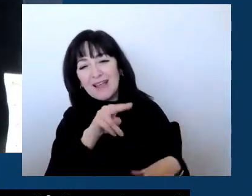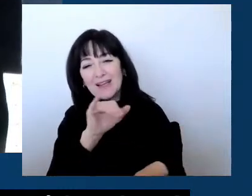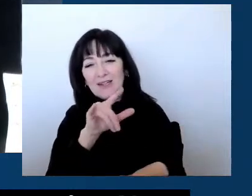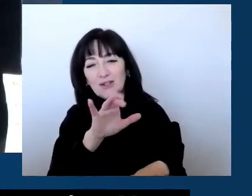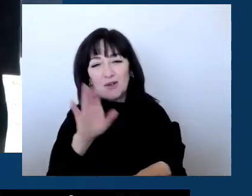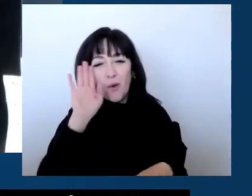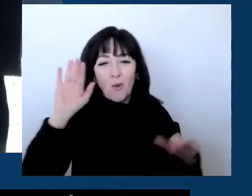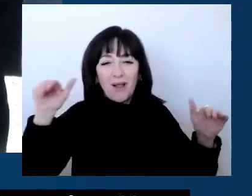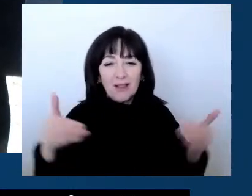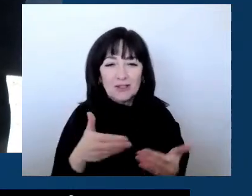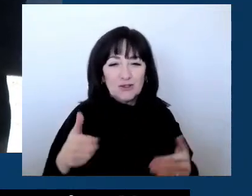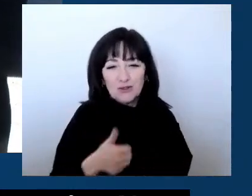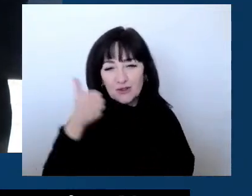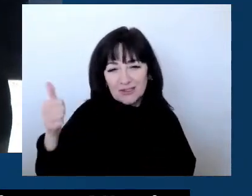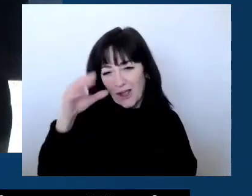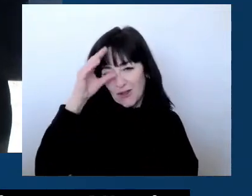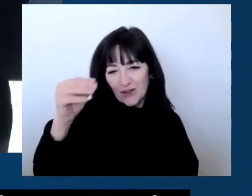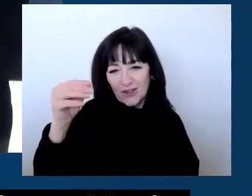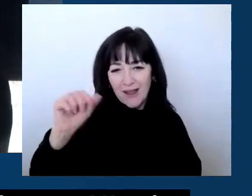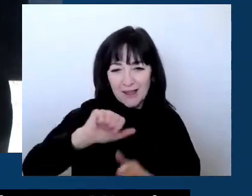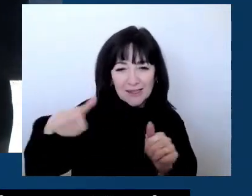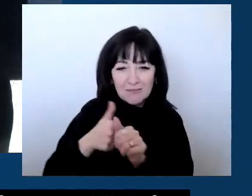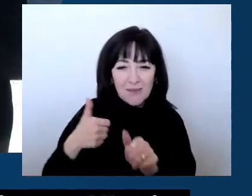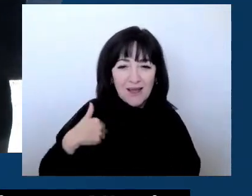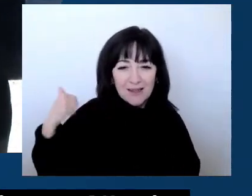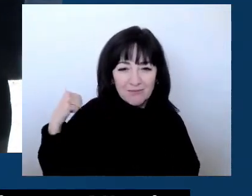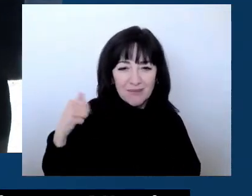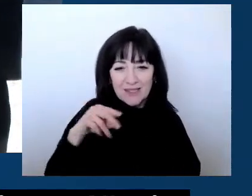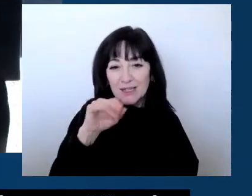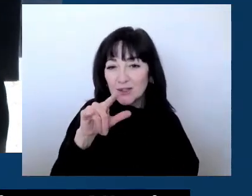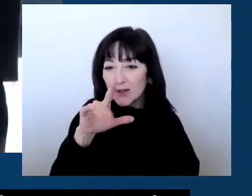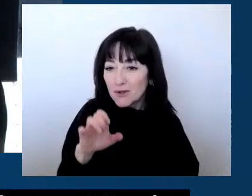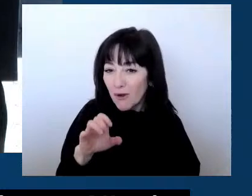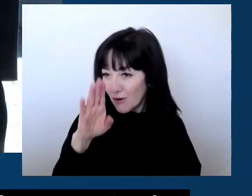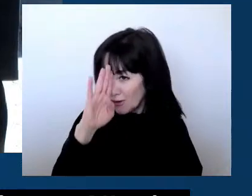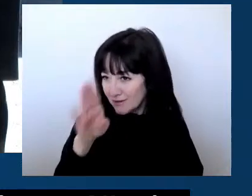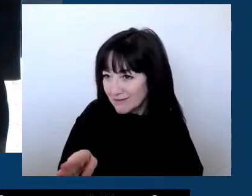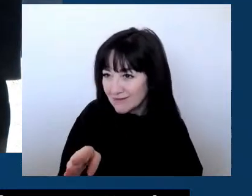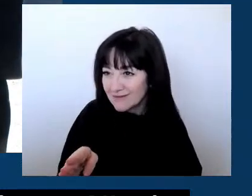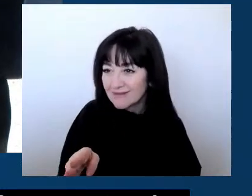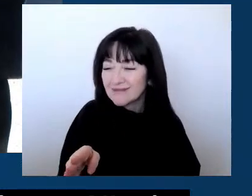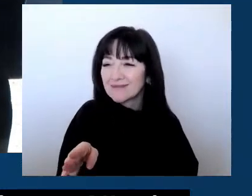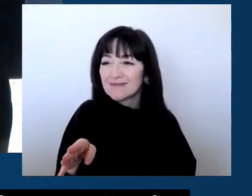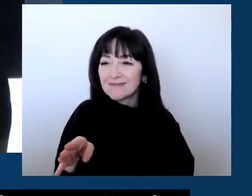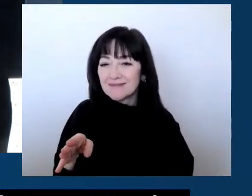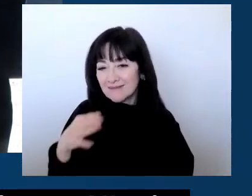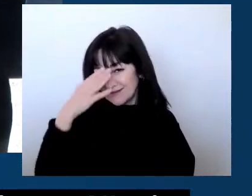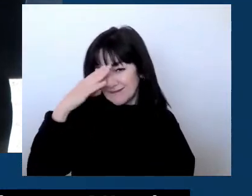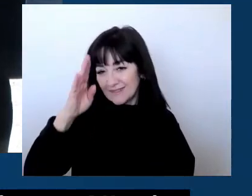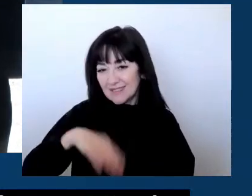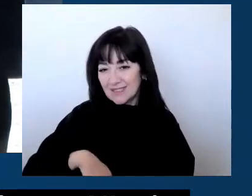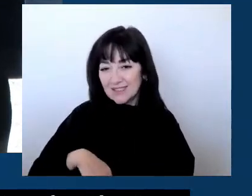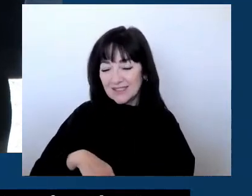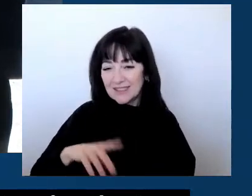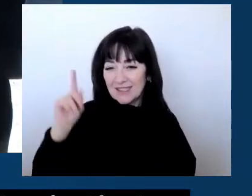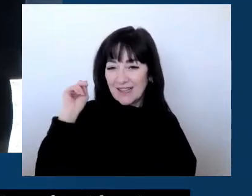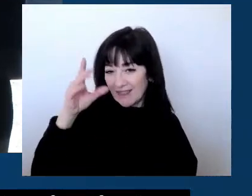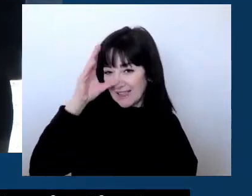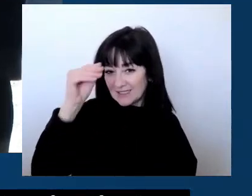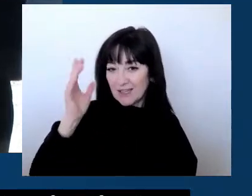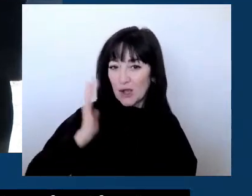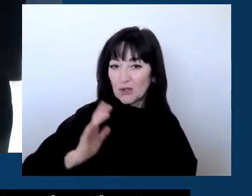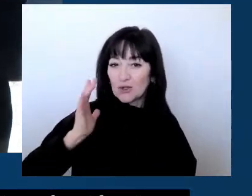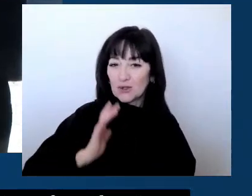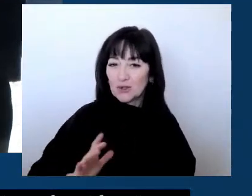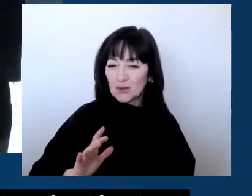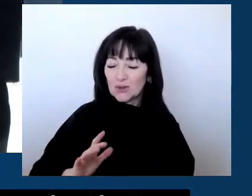that. But Nicole, let me just say this. You know, this guy used to be in the Navy. I used to be in